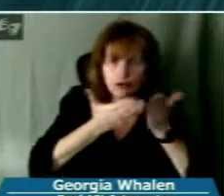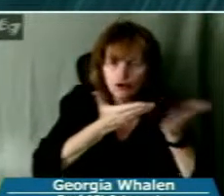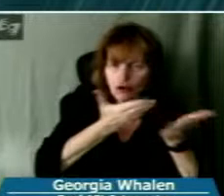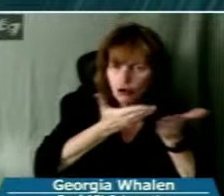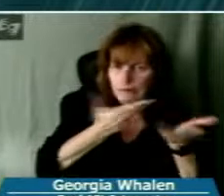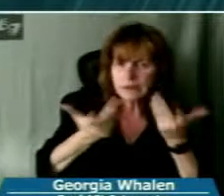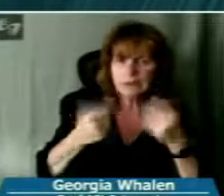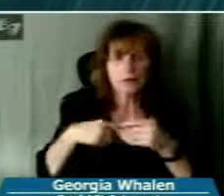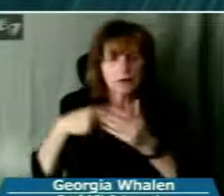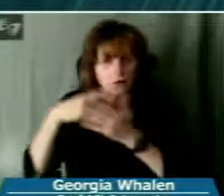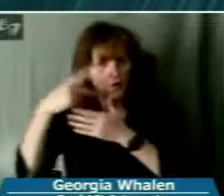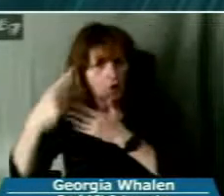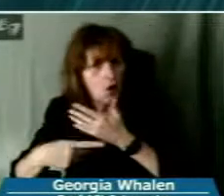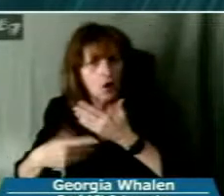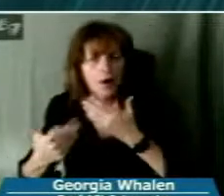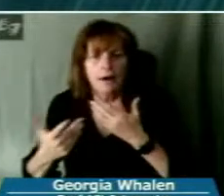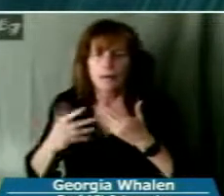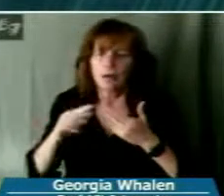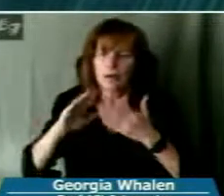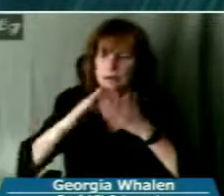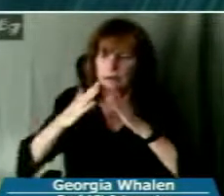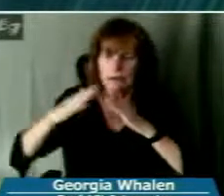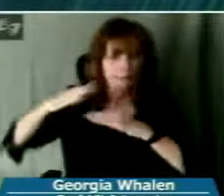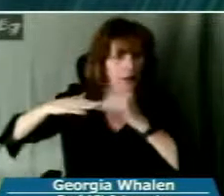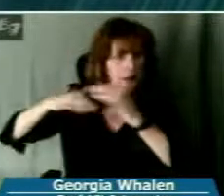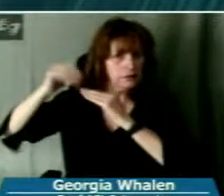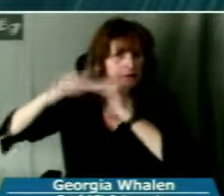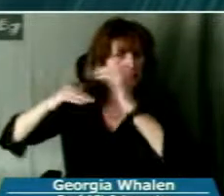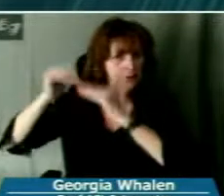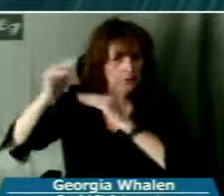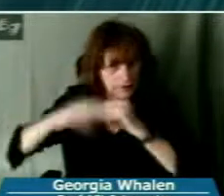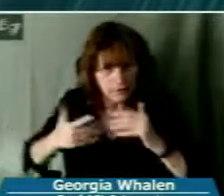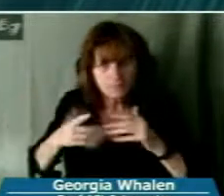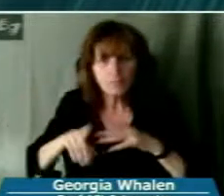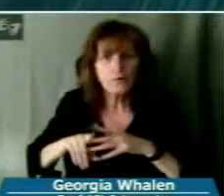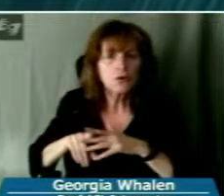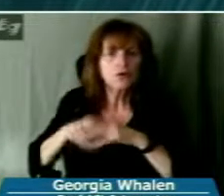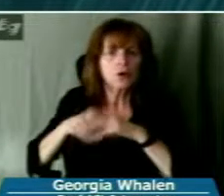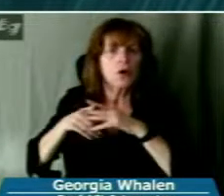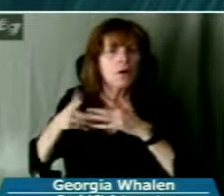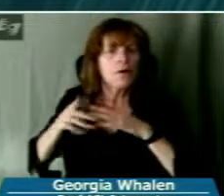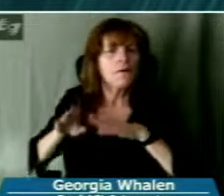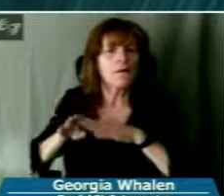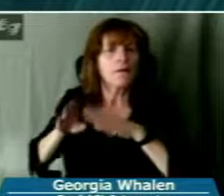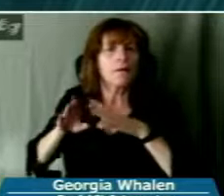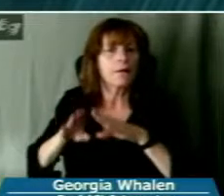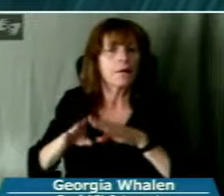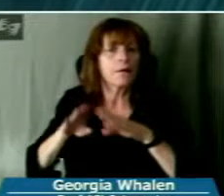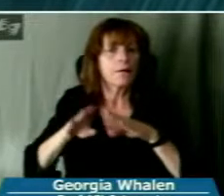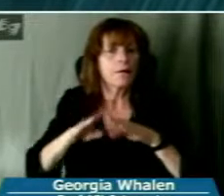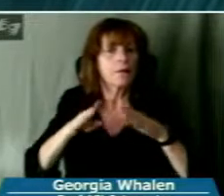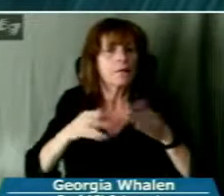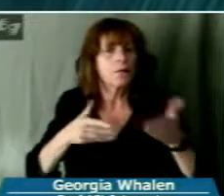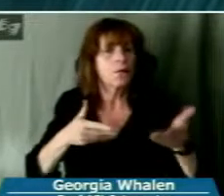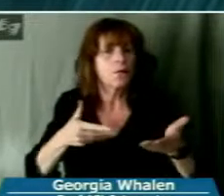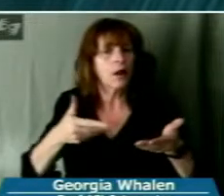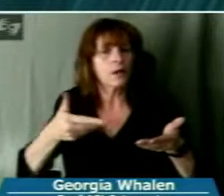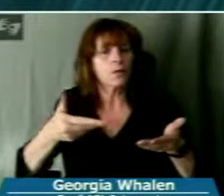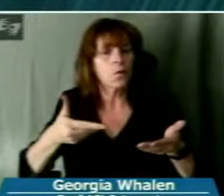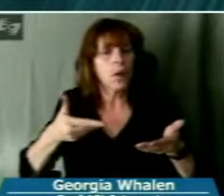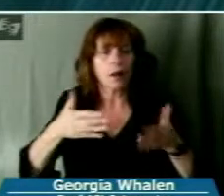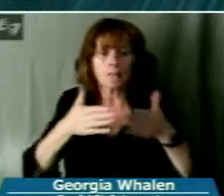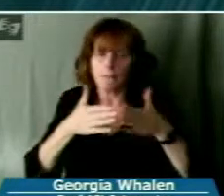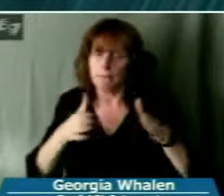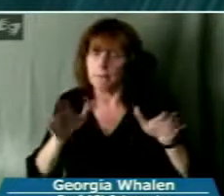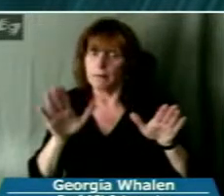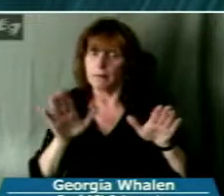city facilities will begin to reopen and become more available to the public. And I just want to thank publicly